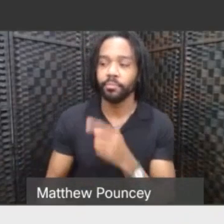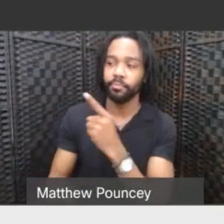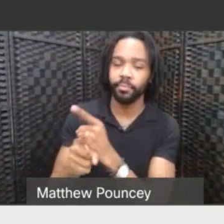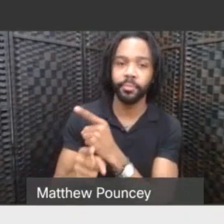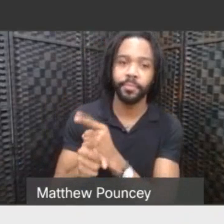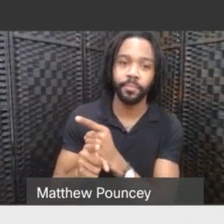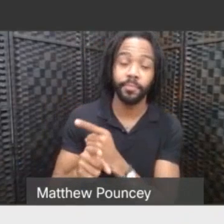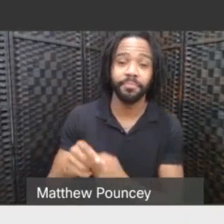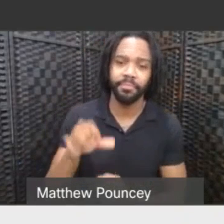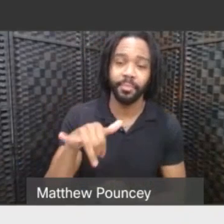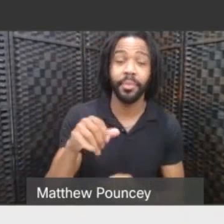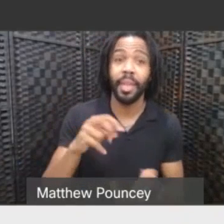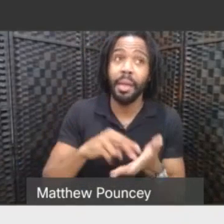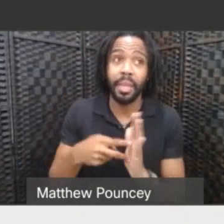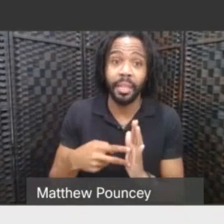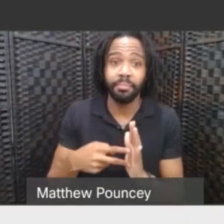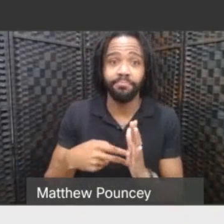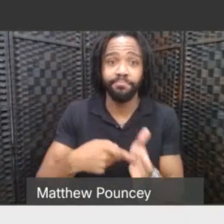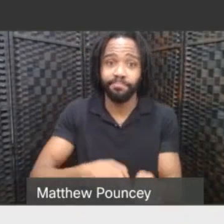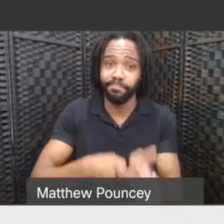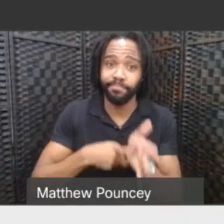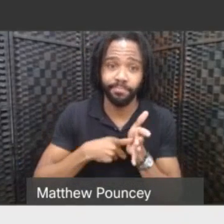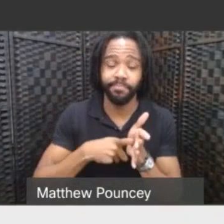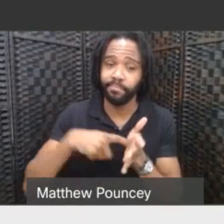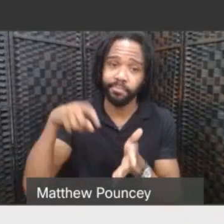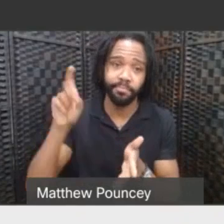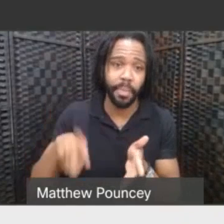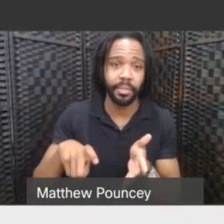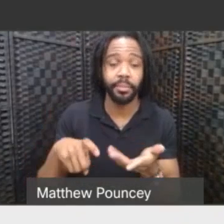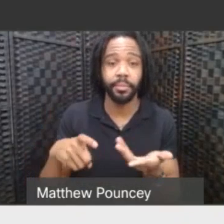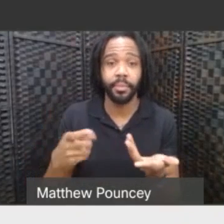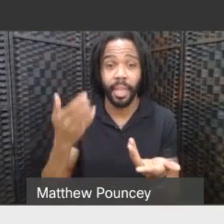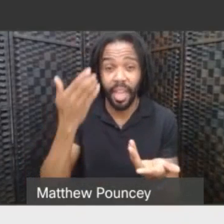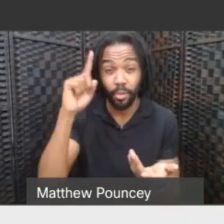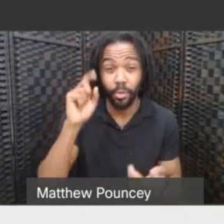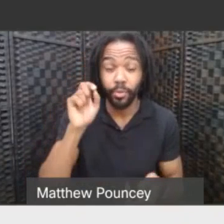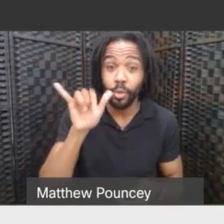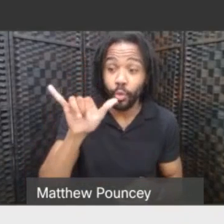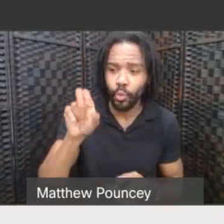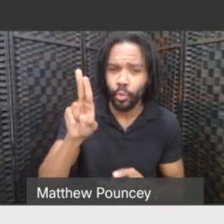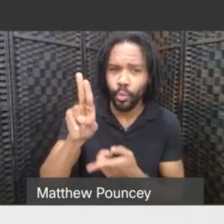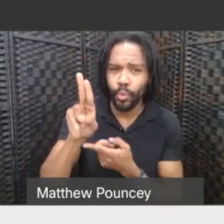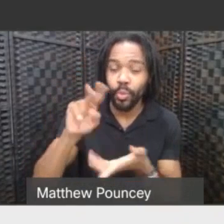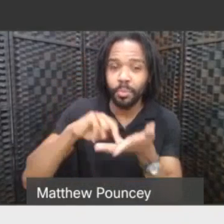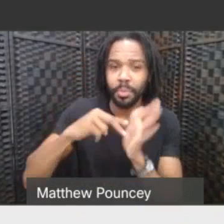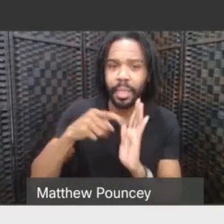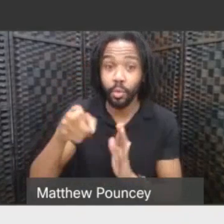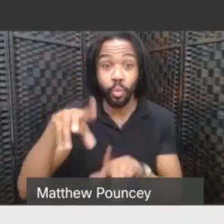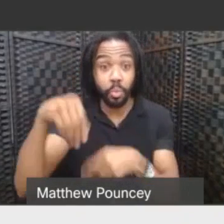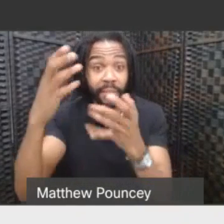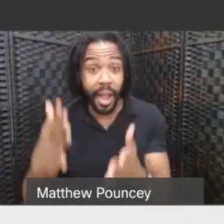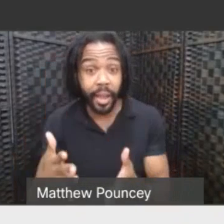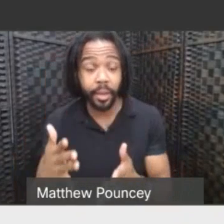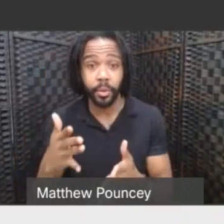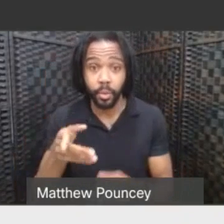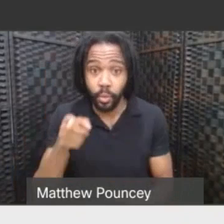And so it is mandated. I don't know if the you is you or like you, the provider, has